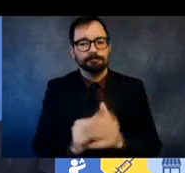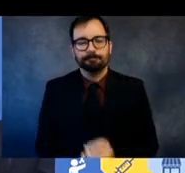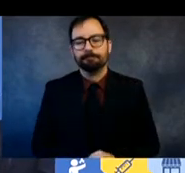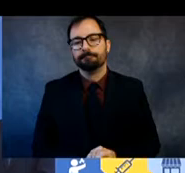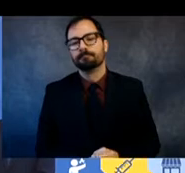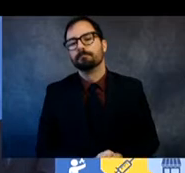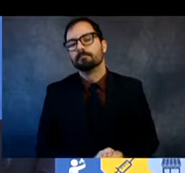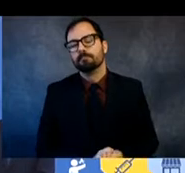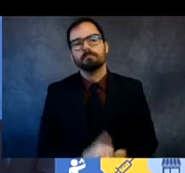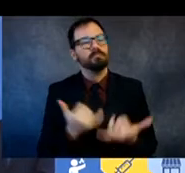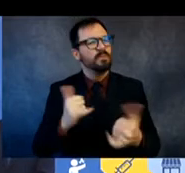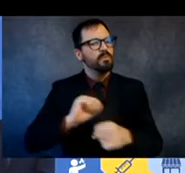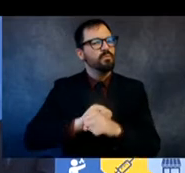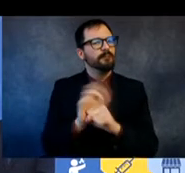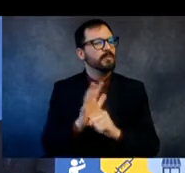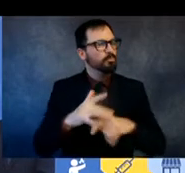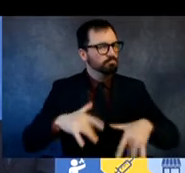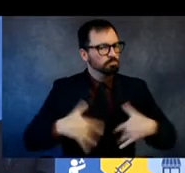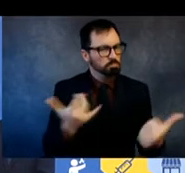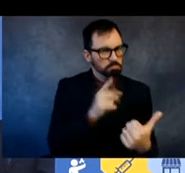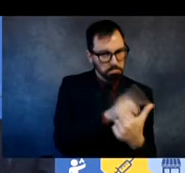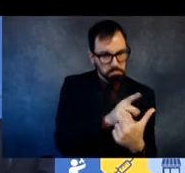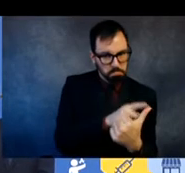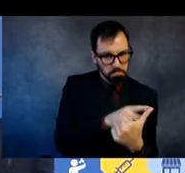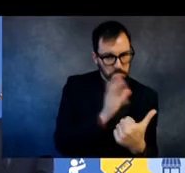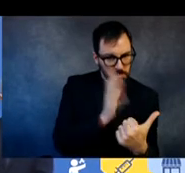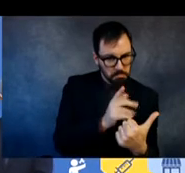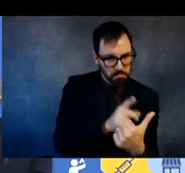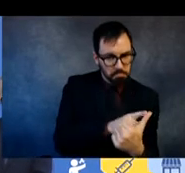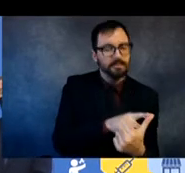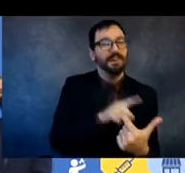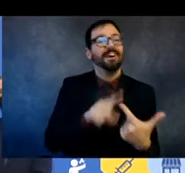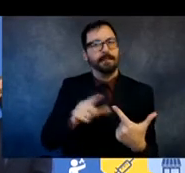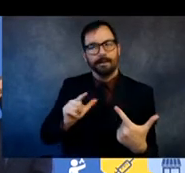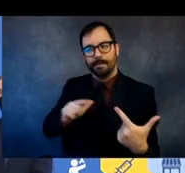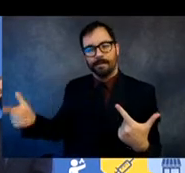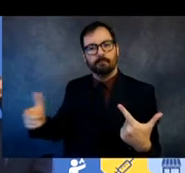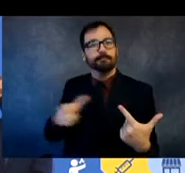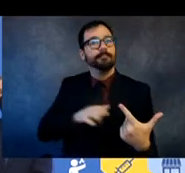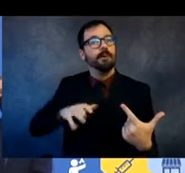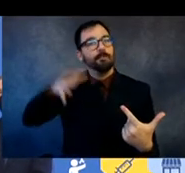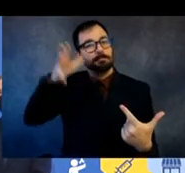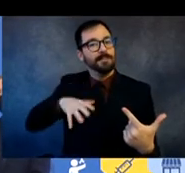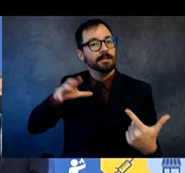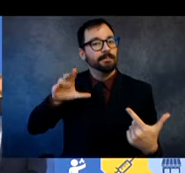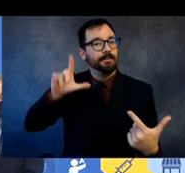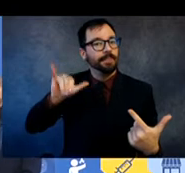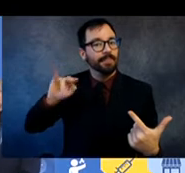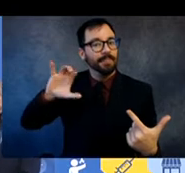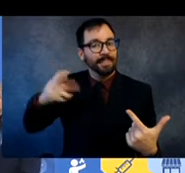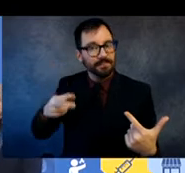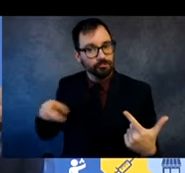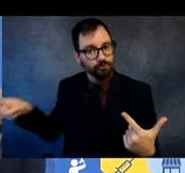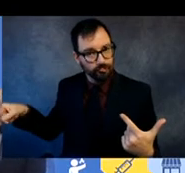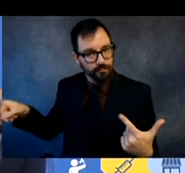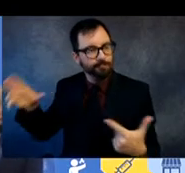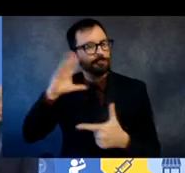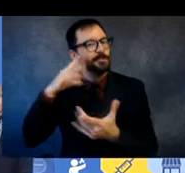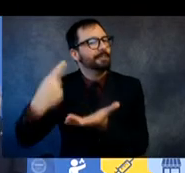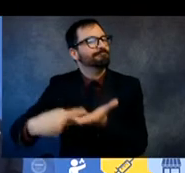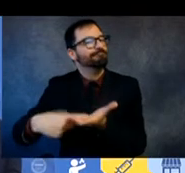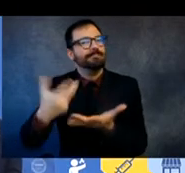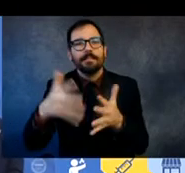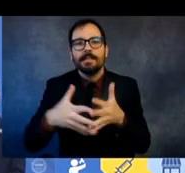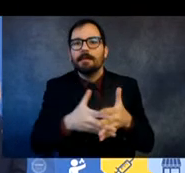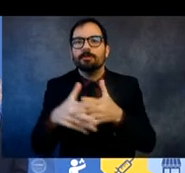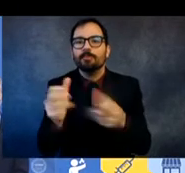This will be posted caption video on TV. I'm going to provide COVID updates today, and then Congressman